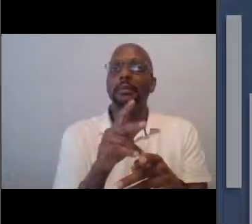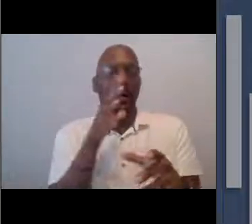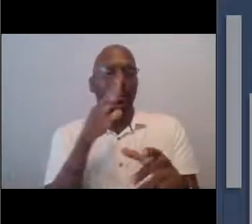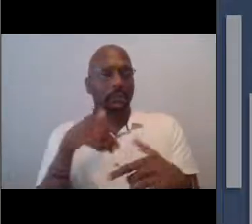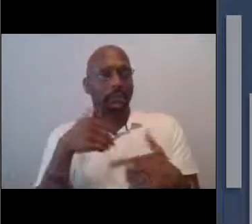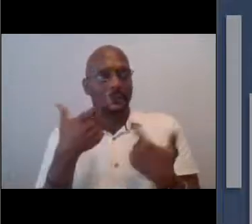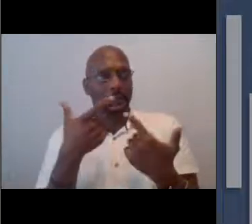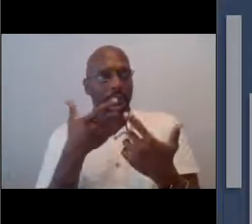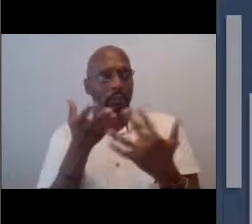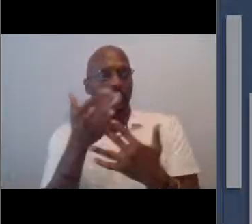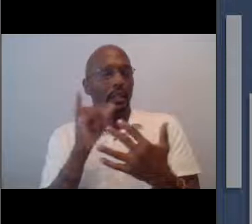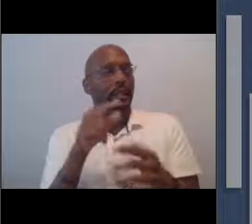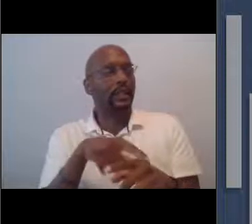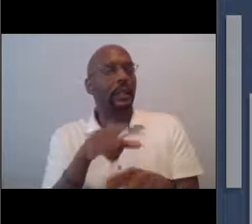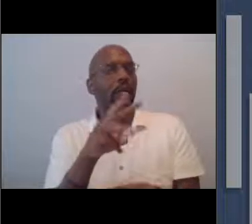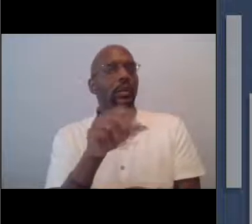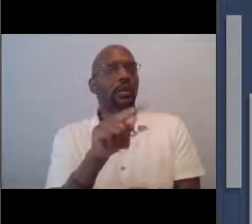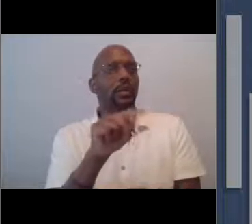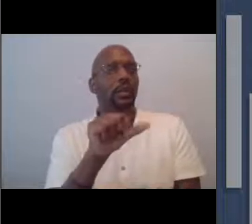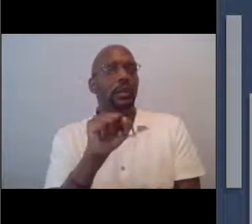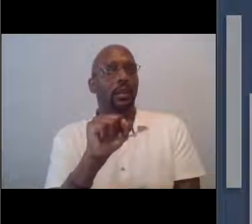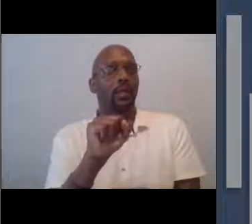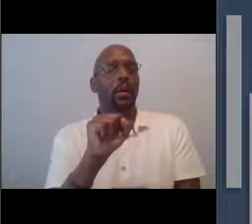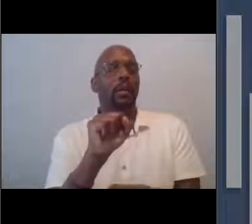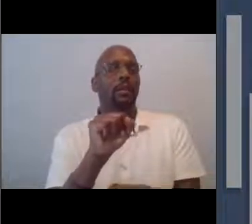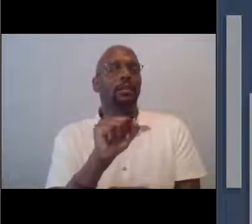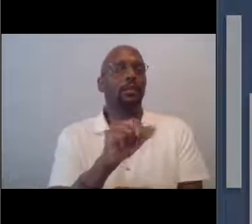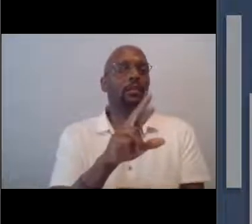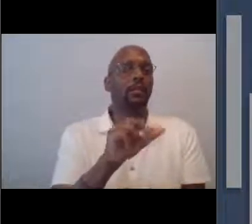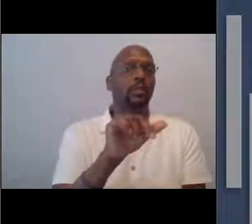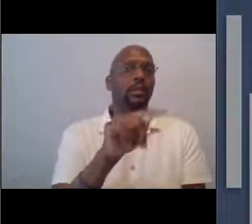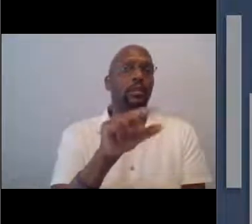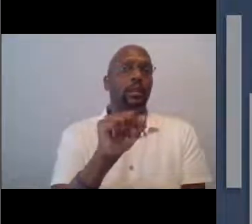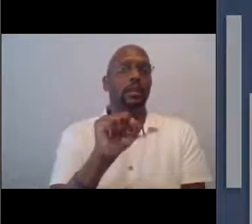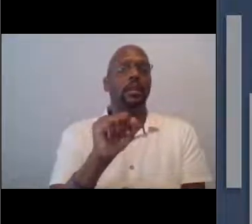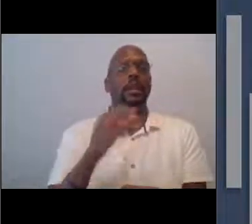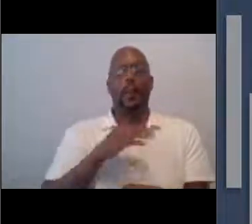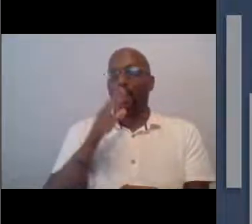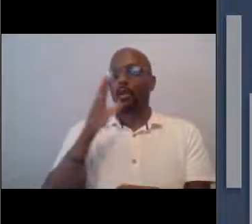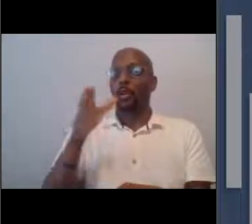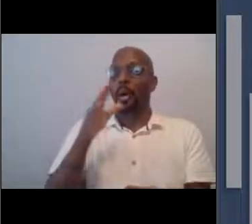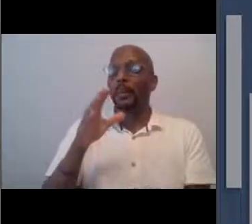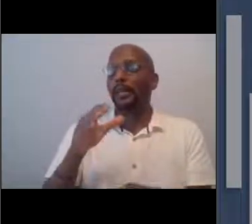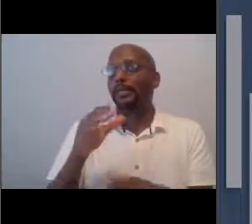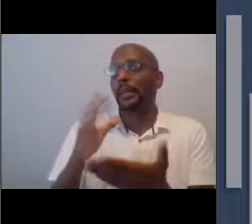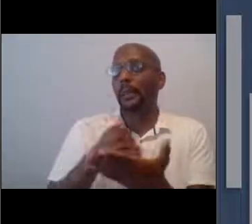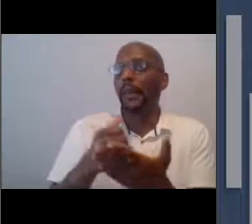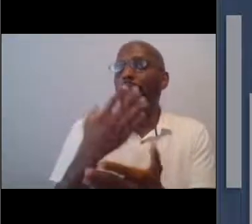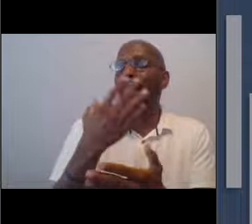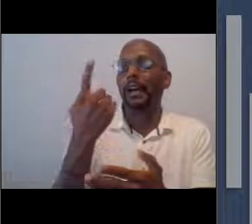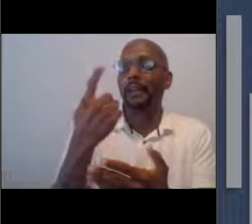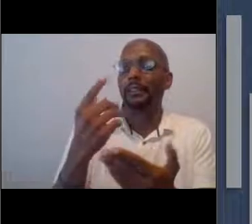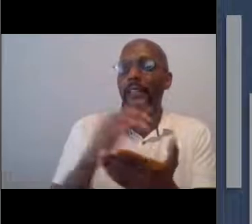Watts riots. My grandmother made $5 a day because of racial segregation and a lack of worker protections. As Black women,